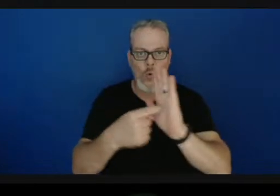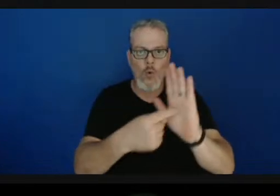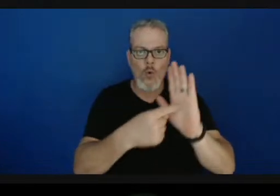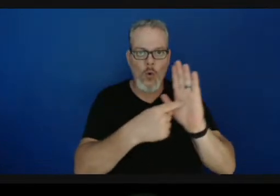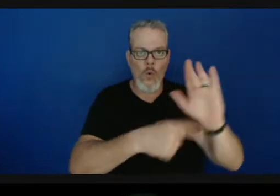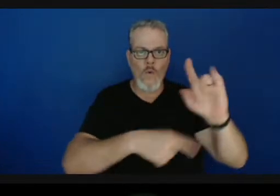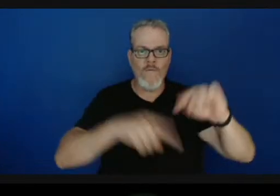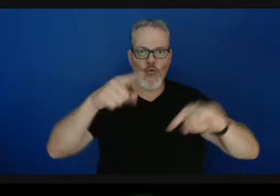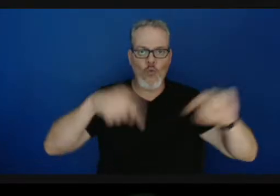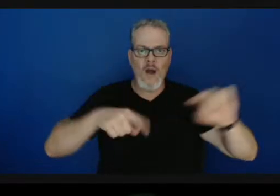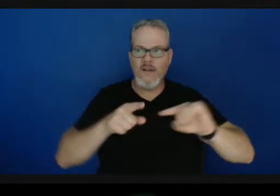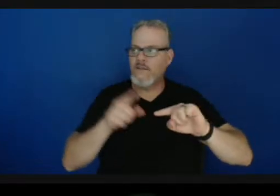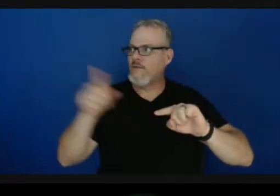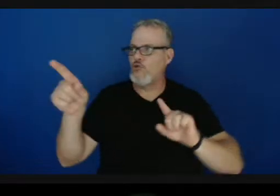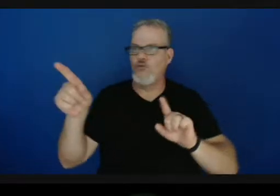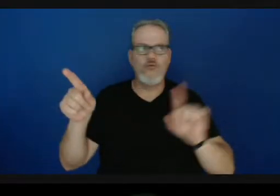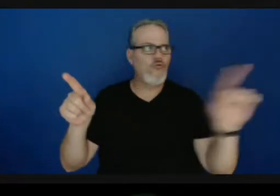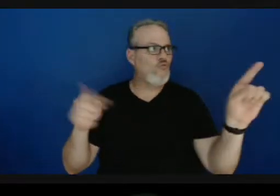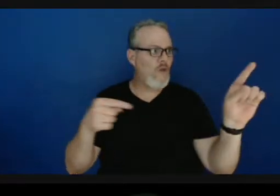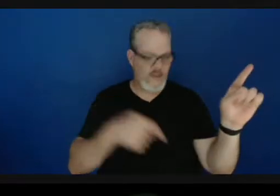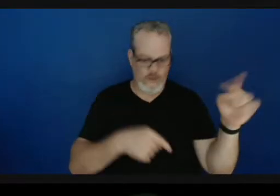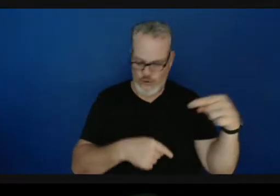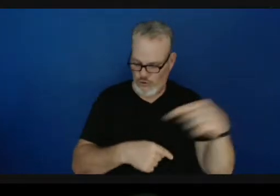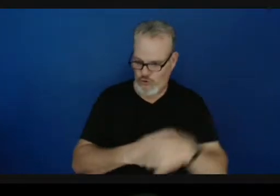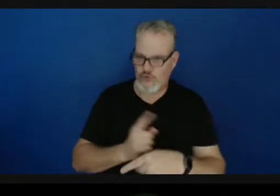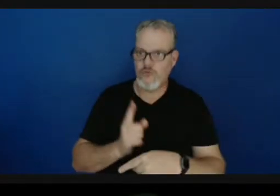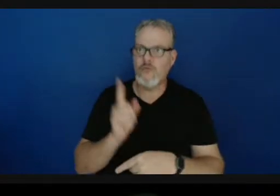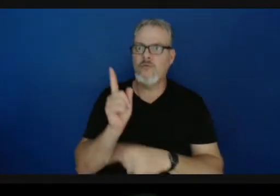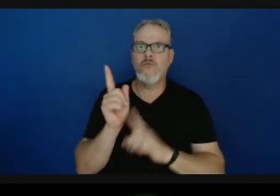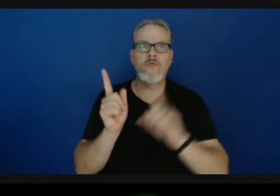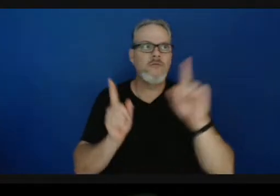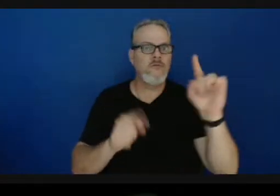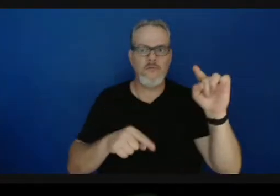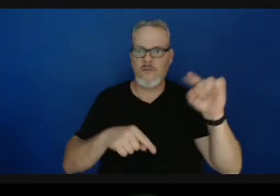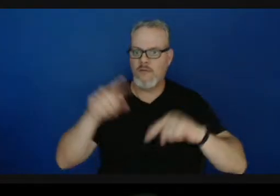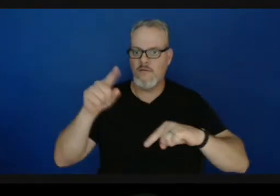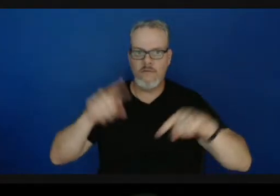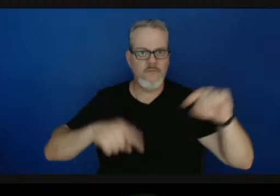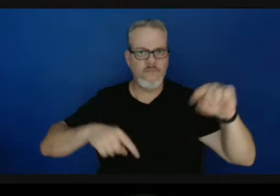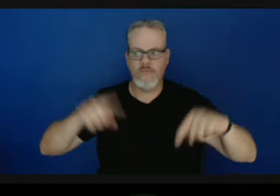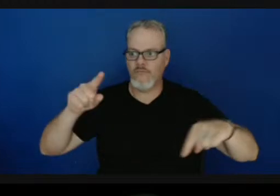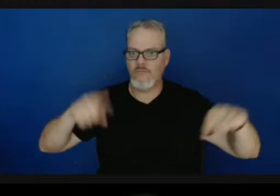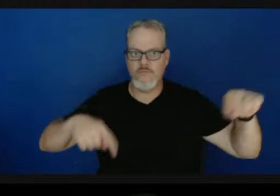2022. So magma is filling this whole area and pushing out from the summit in every direction.